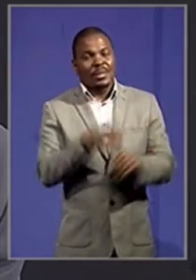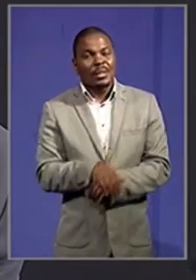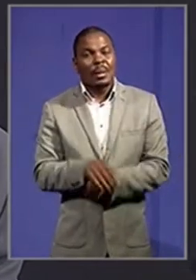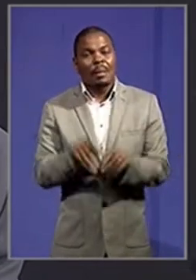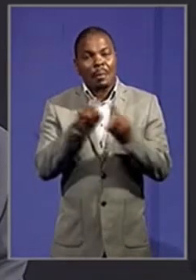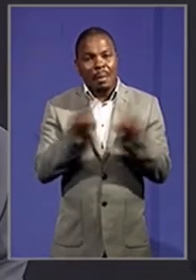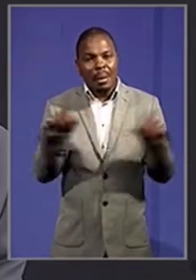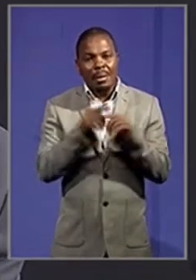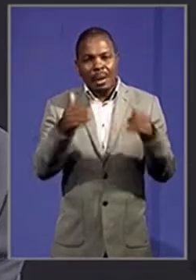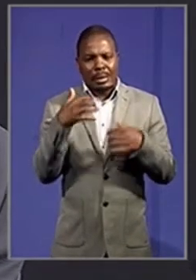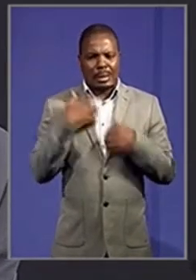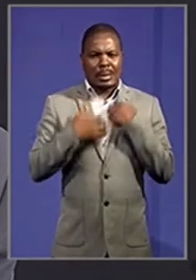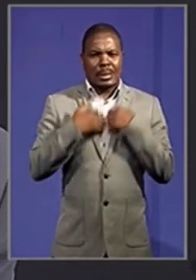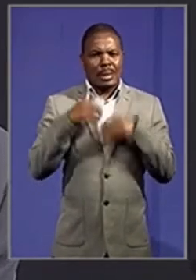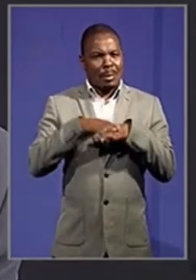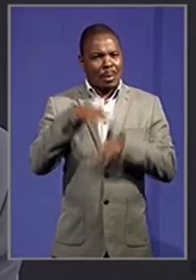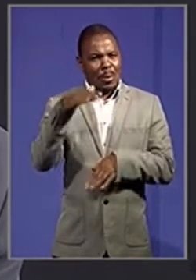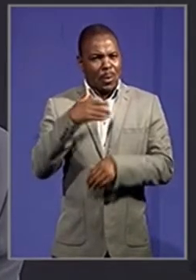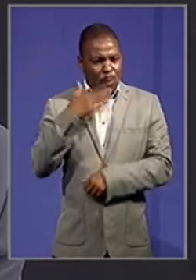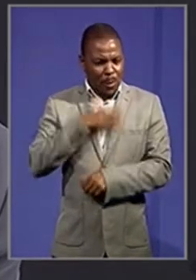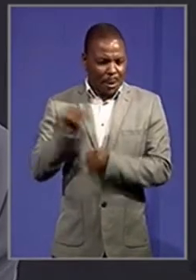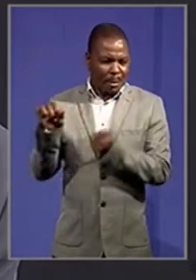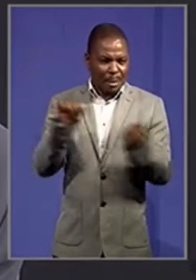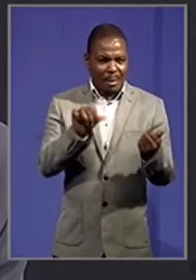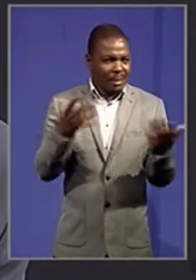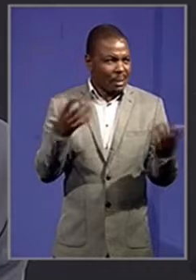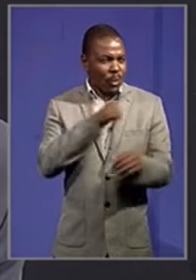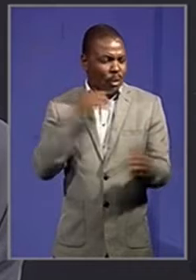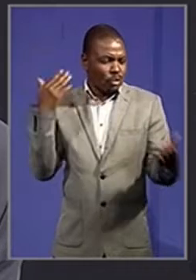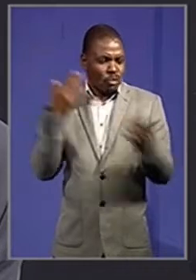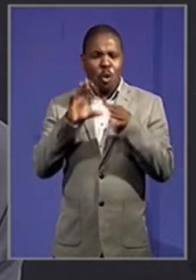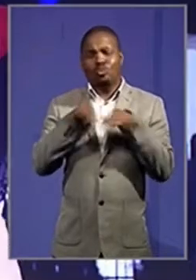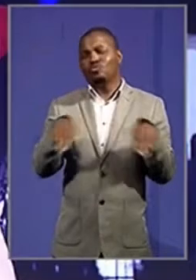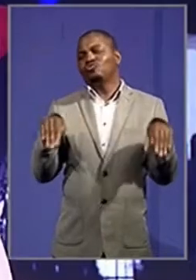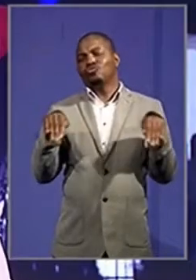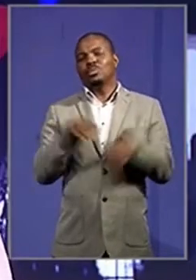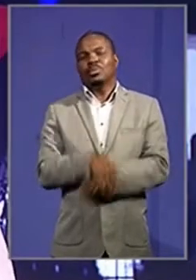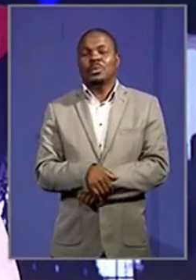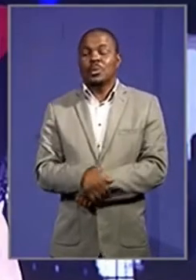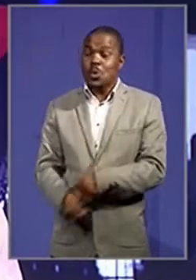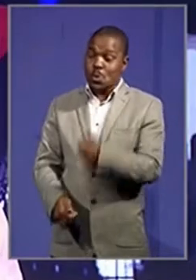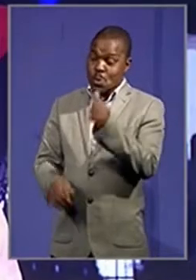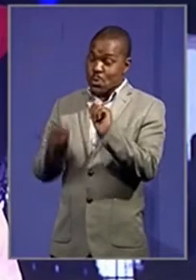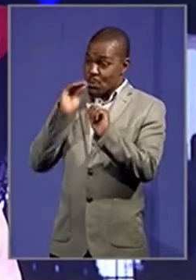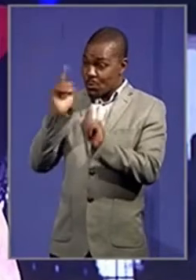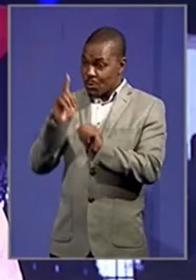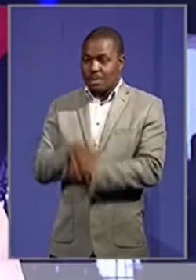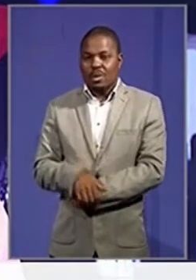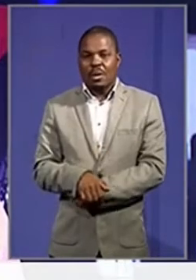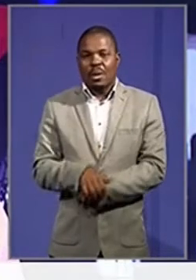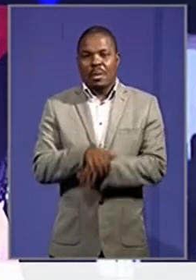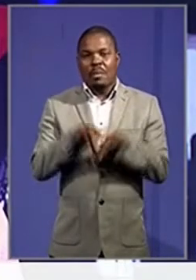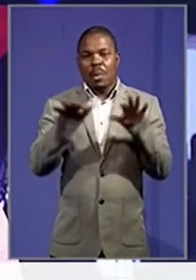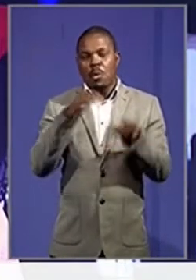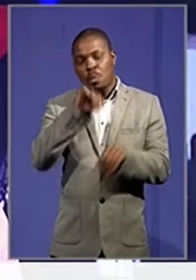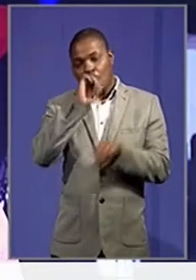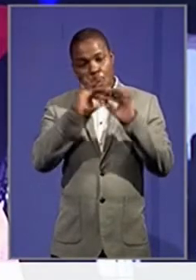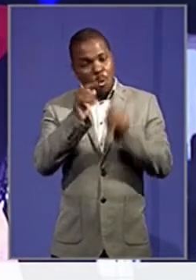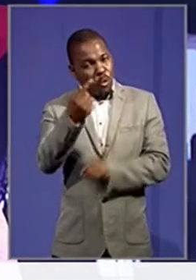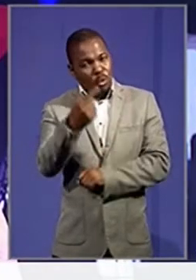ba basa re bana le thasello le ho kgutlela stadium ka mora nako e kana ba lehae. Ke ditaba tse monate e seng fela ho bona batho ba ratang bolo ya